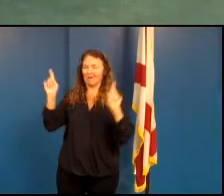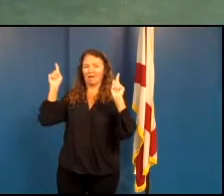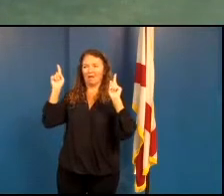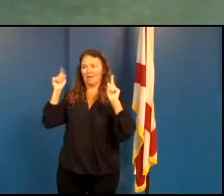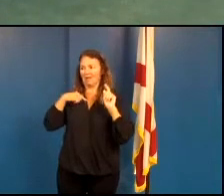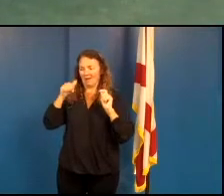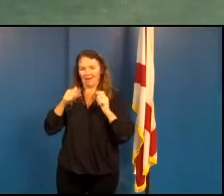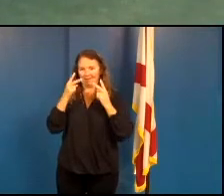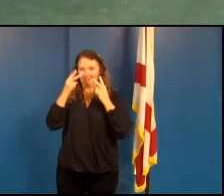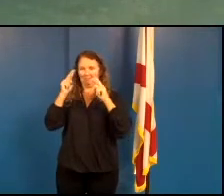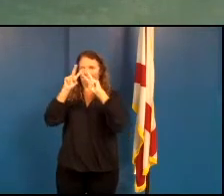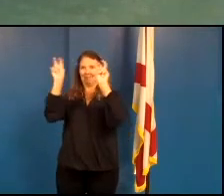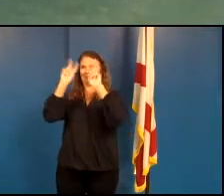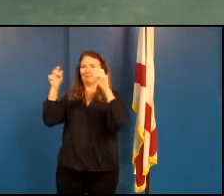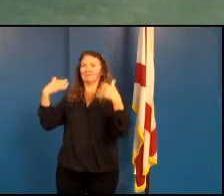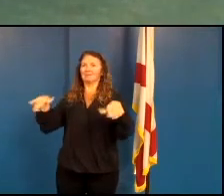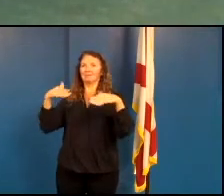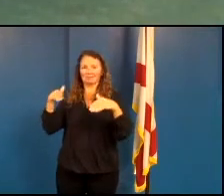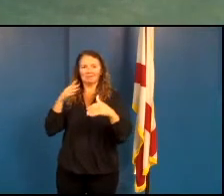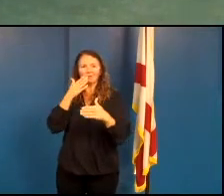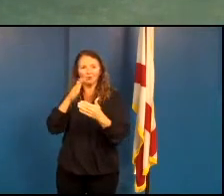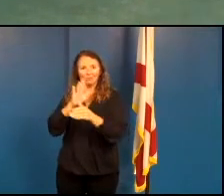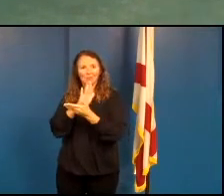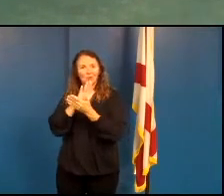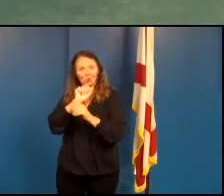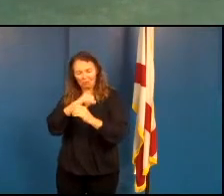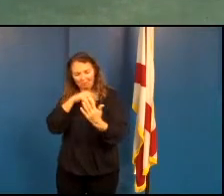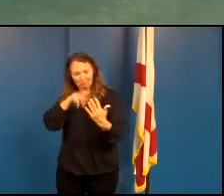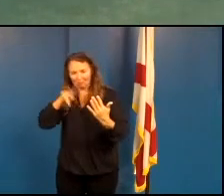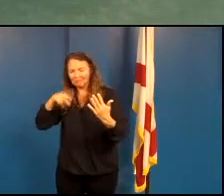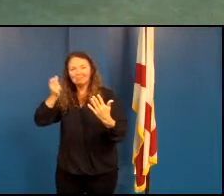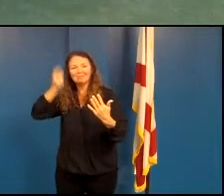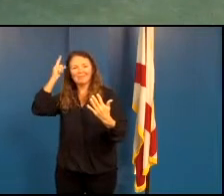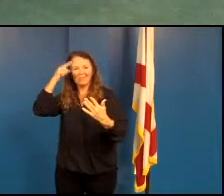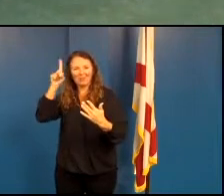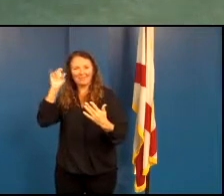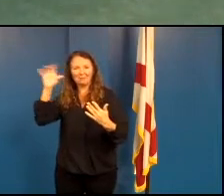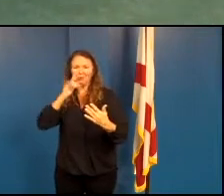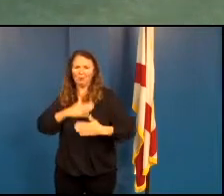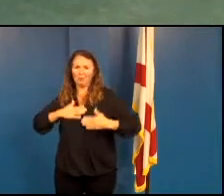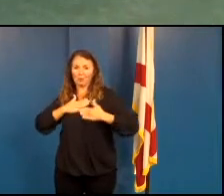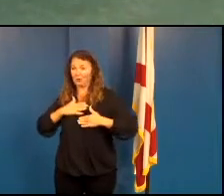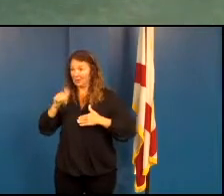can really have something, a good tangible document come December. Does anyone have any questions?